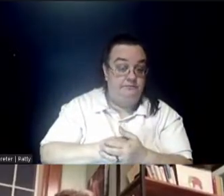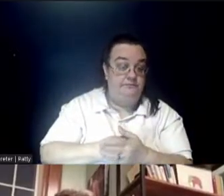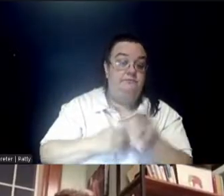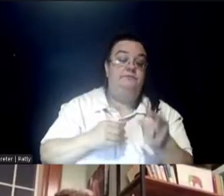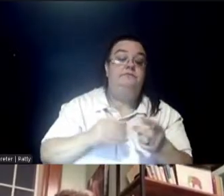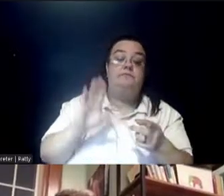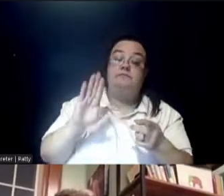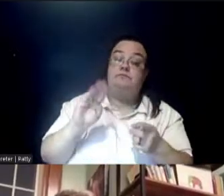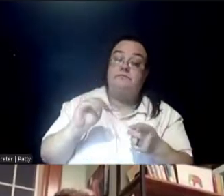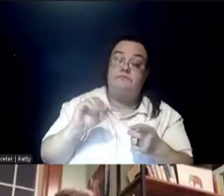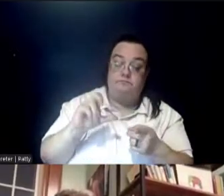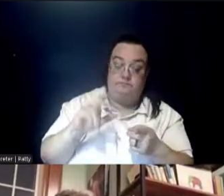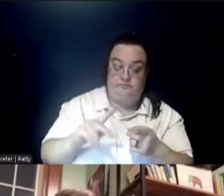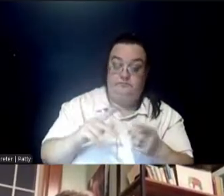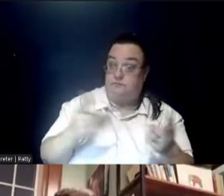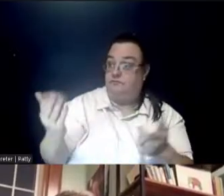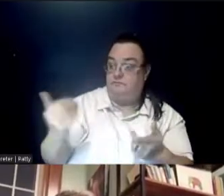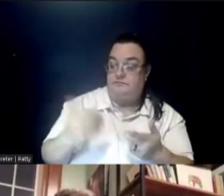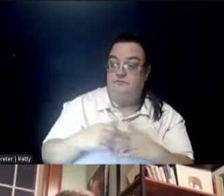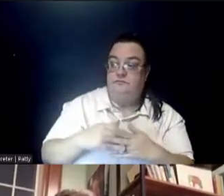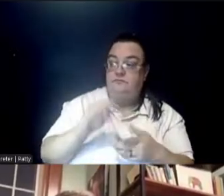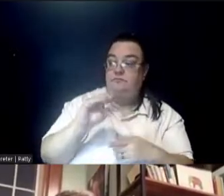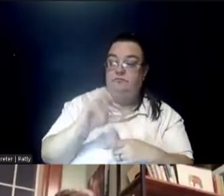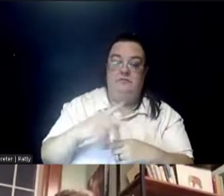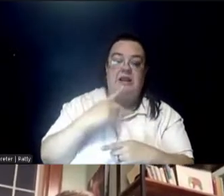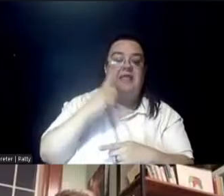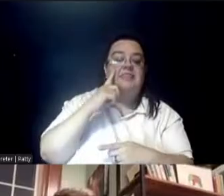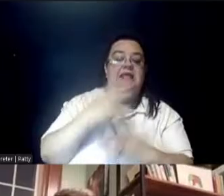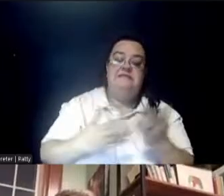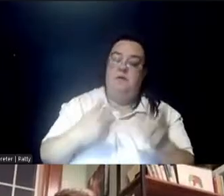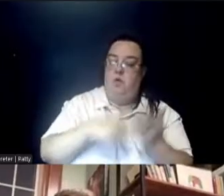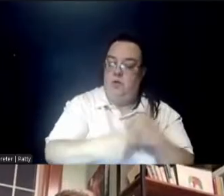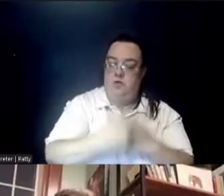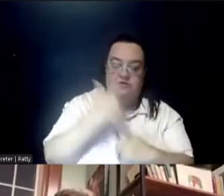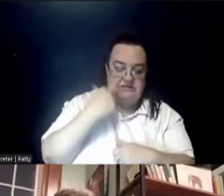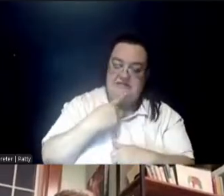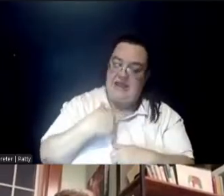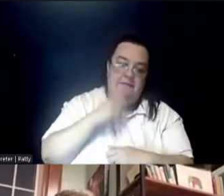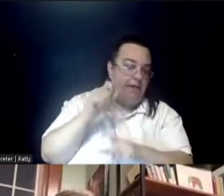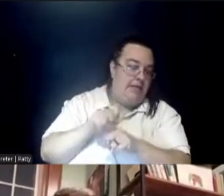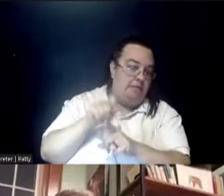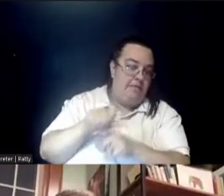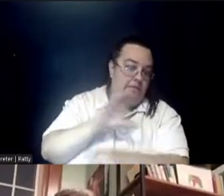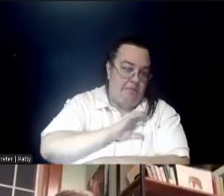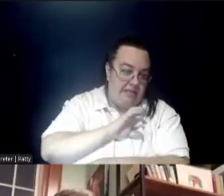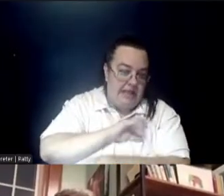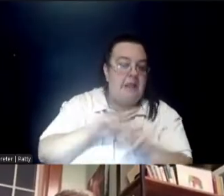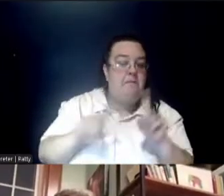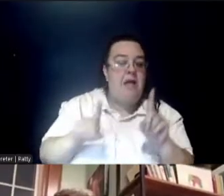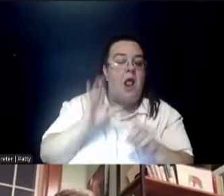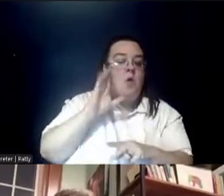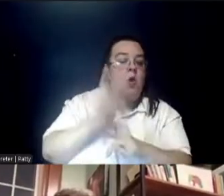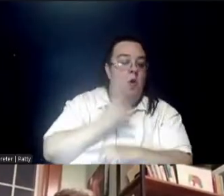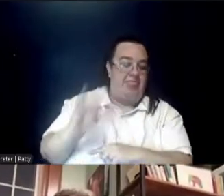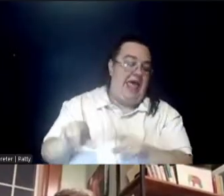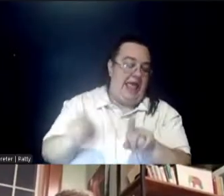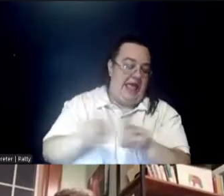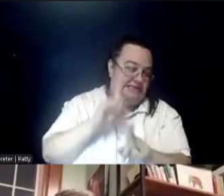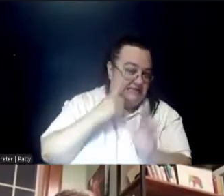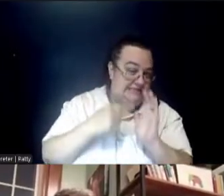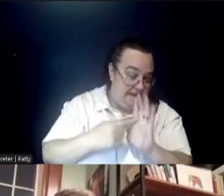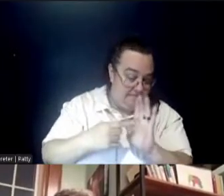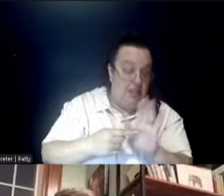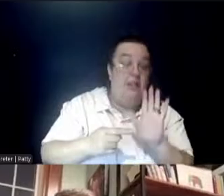Go ahead, please. I think something you just said, and I'm not going to pick on the police department, but I'll use it as an example.